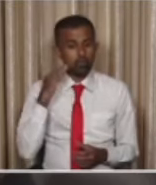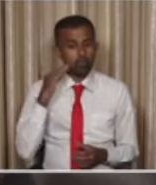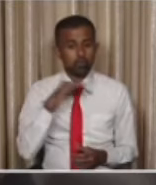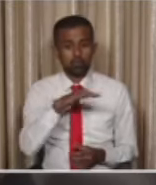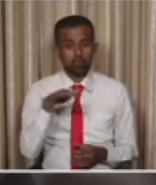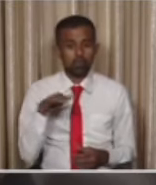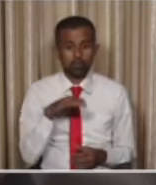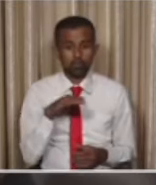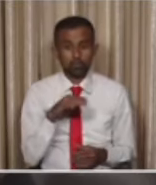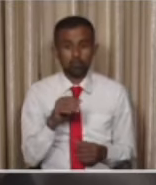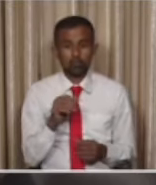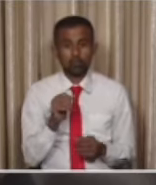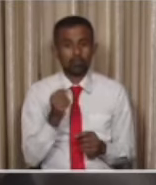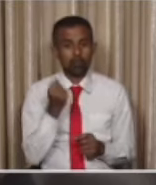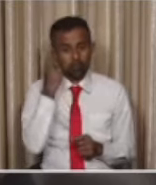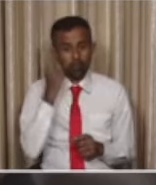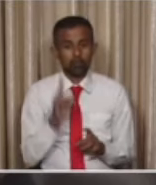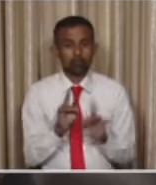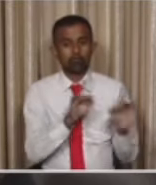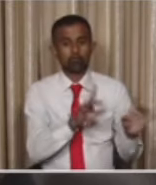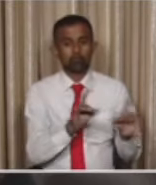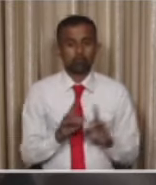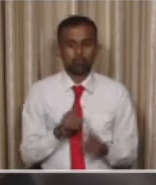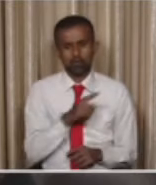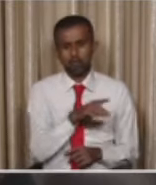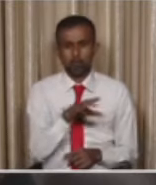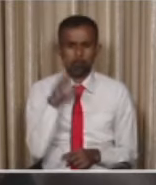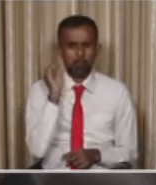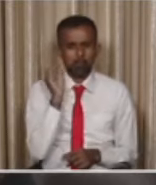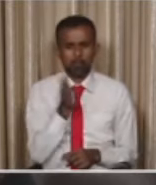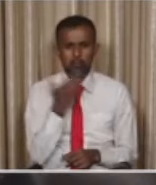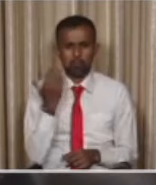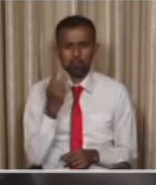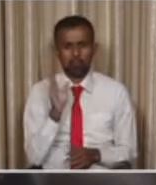But something strange happened thereafter. Until that